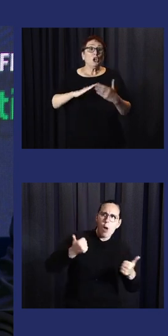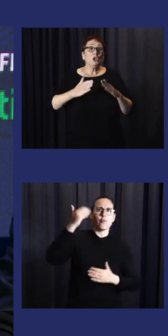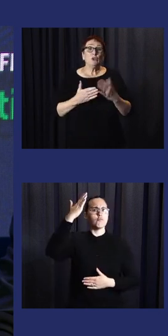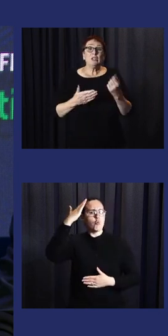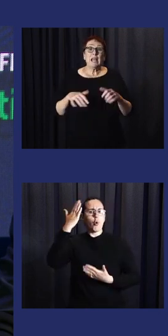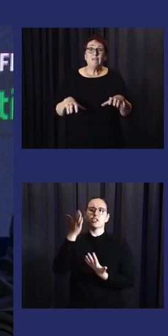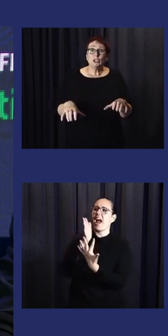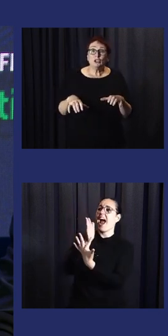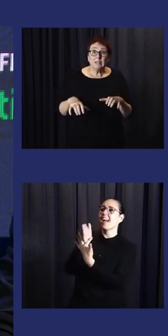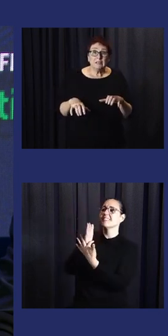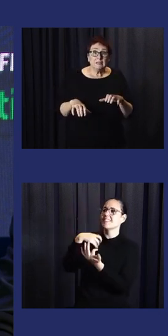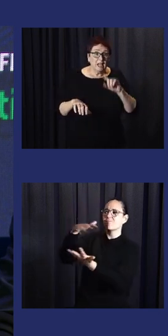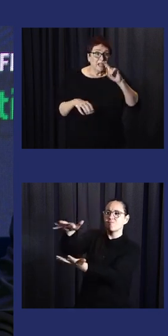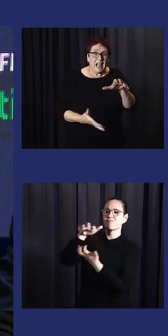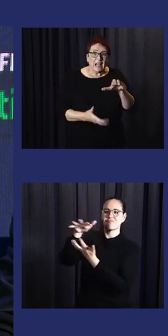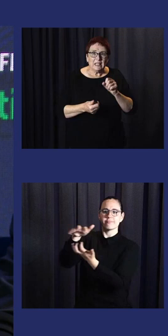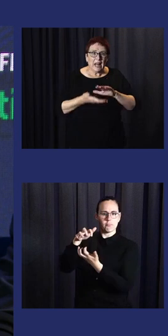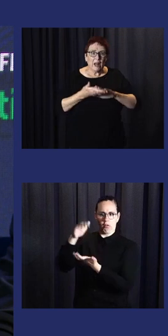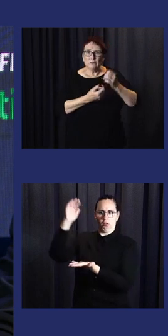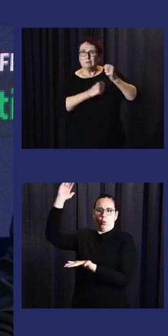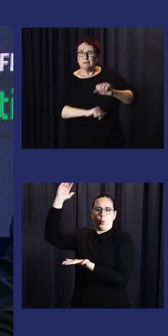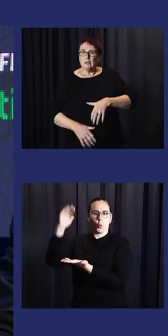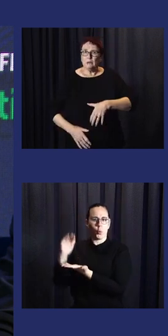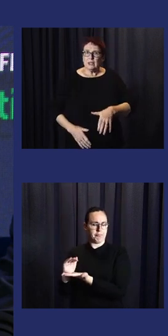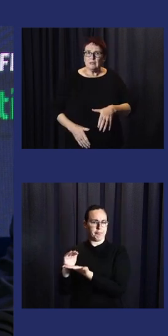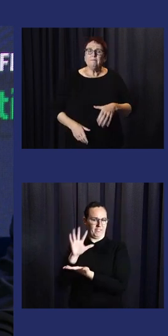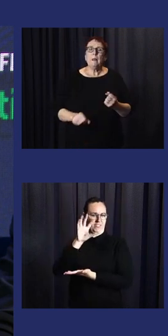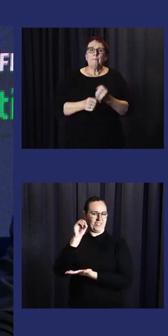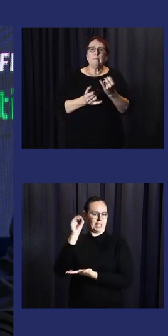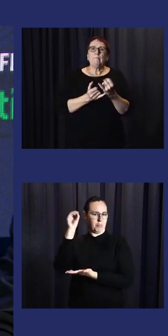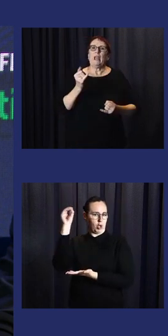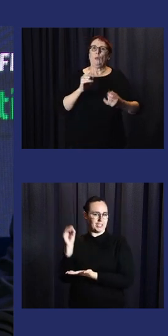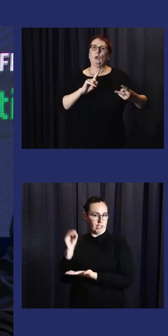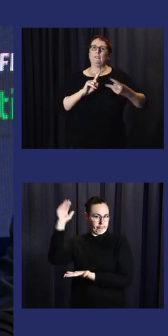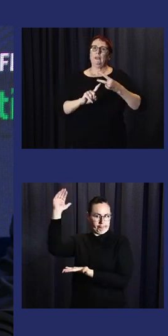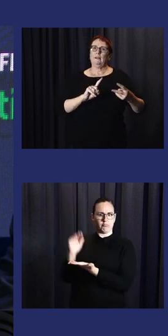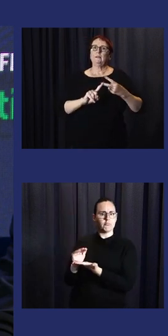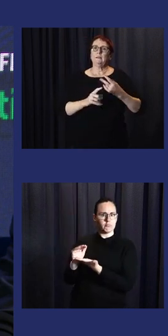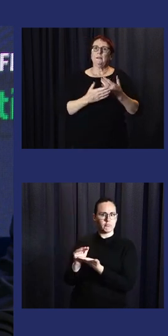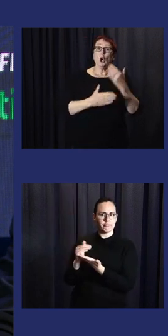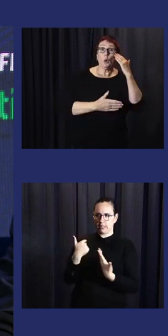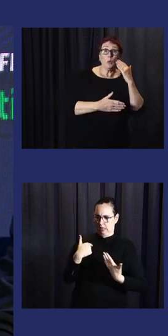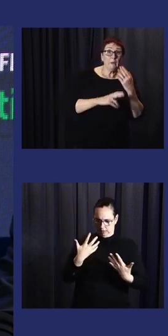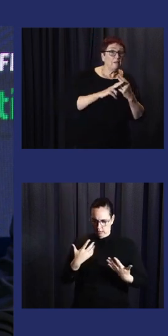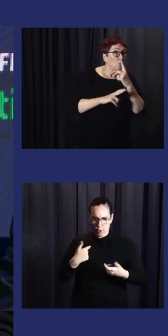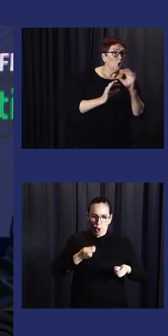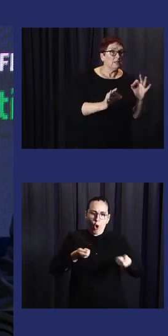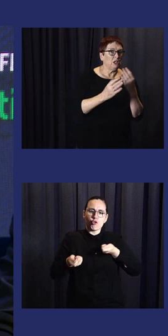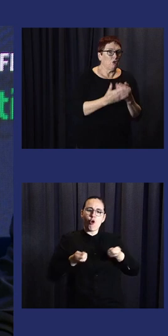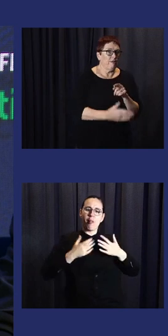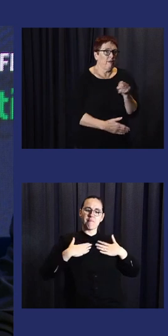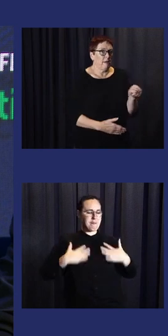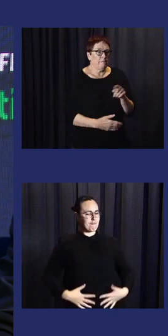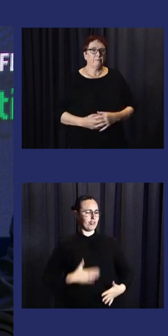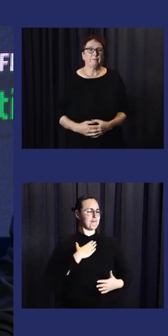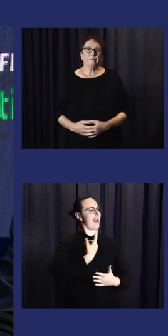those commodities are not available, that increases the amount of kind of strain on women and girls. We also have the